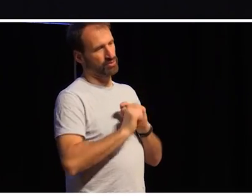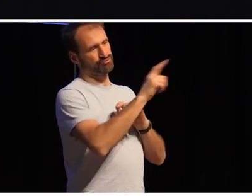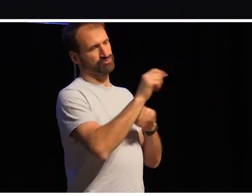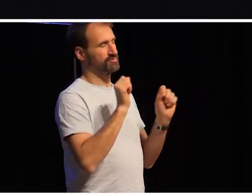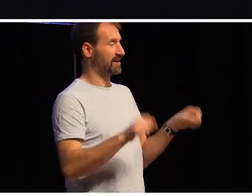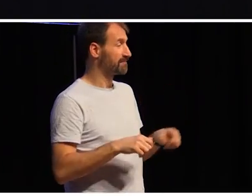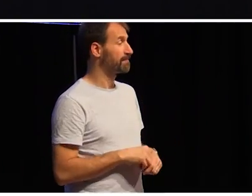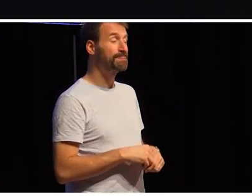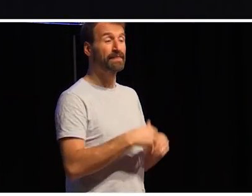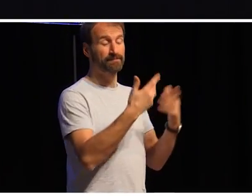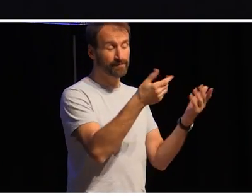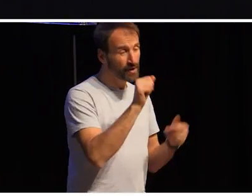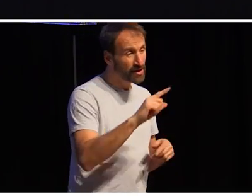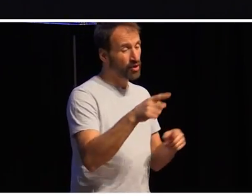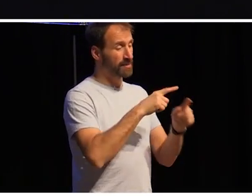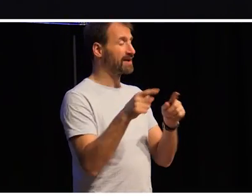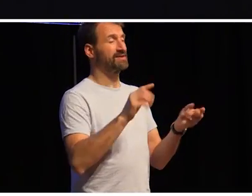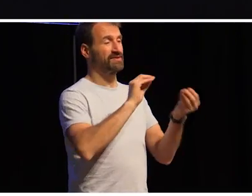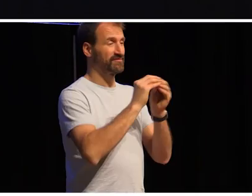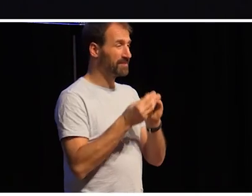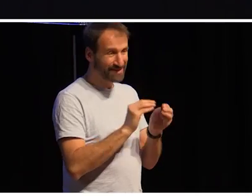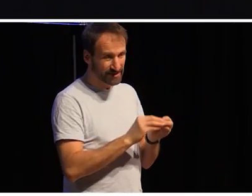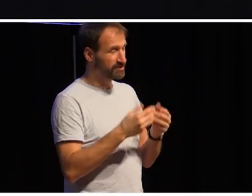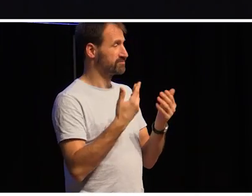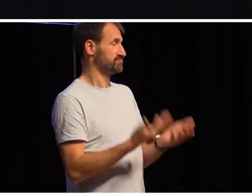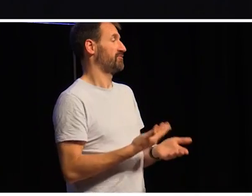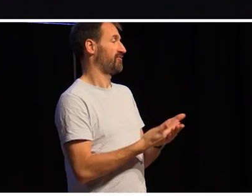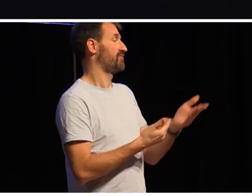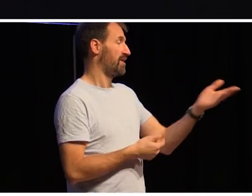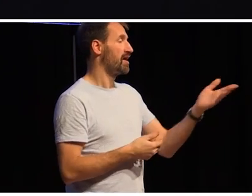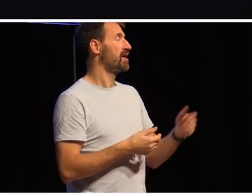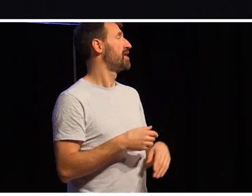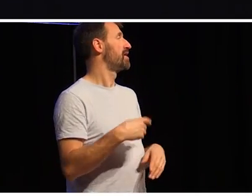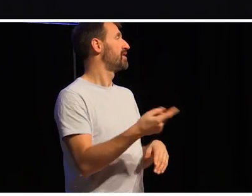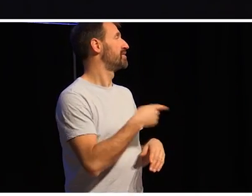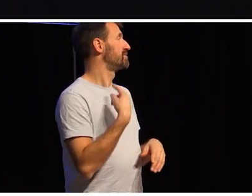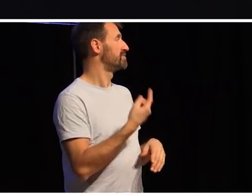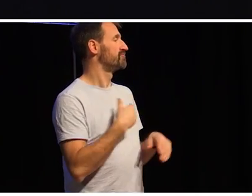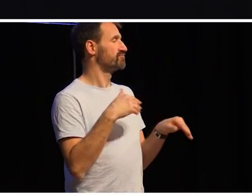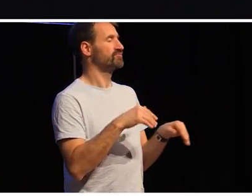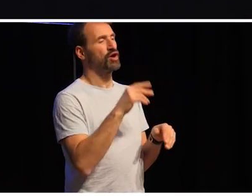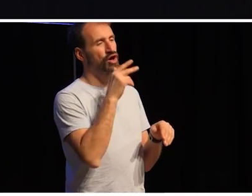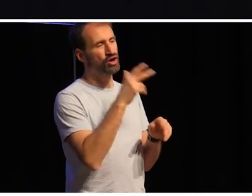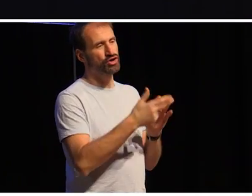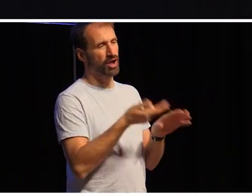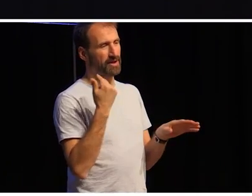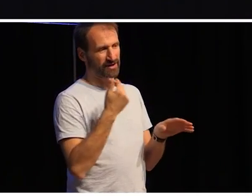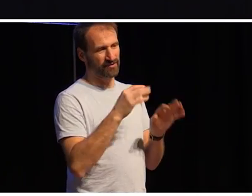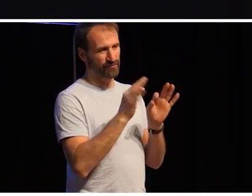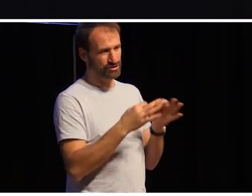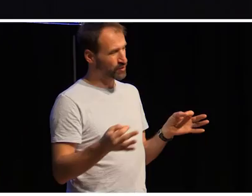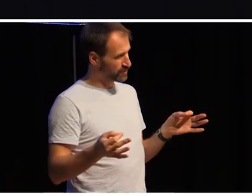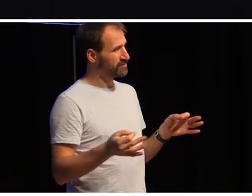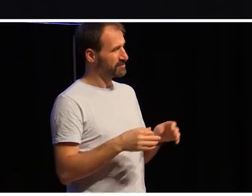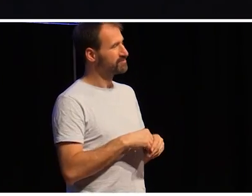And we can combine this together. In this case, we're defining an callback function when the value of